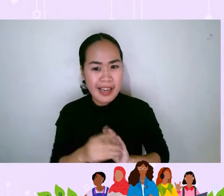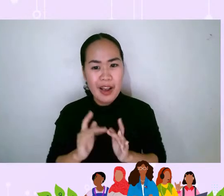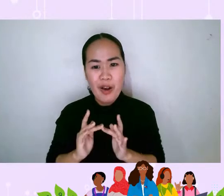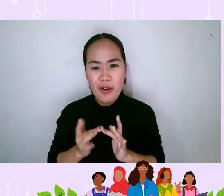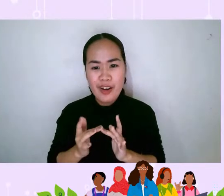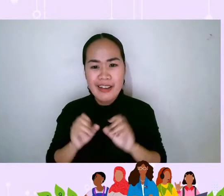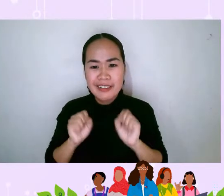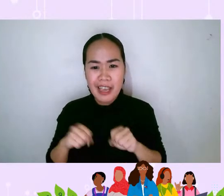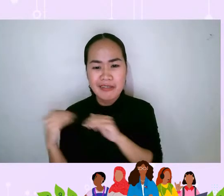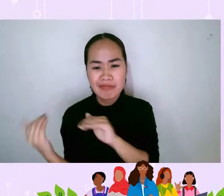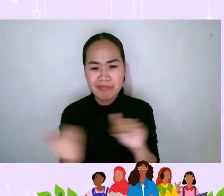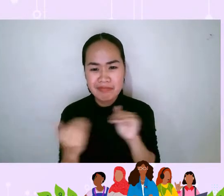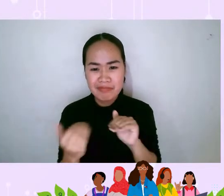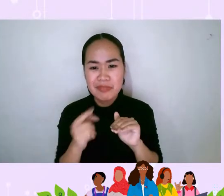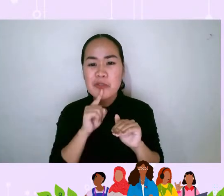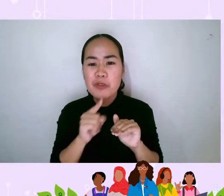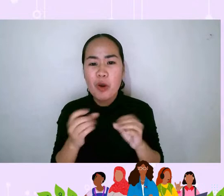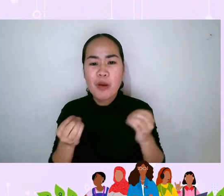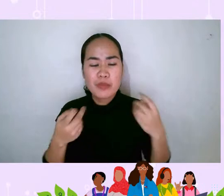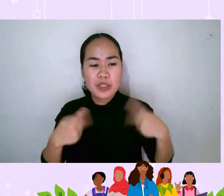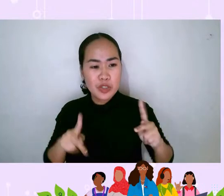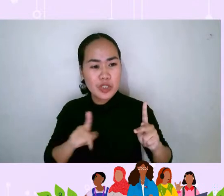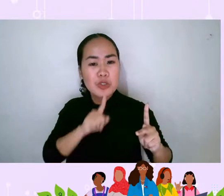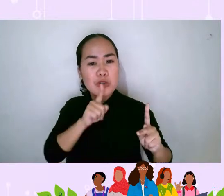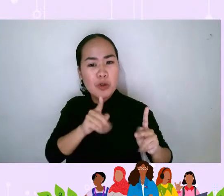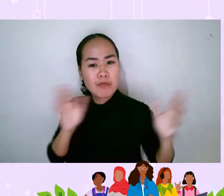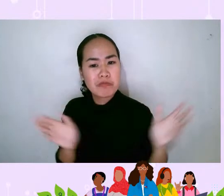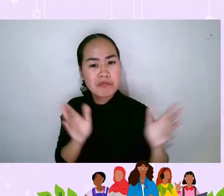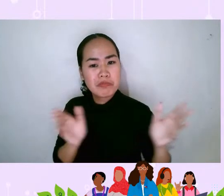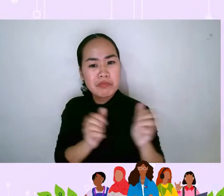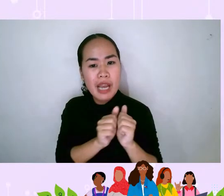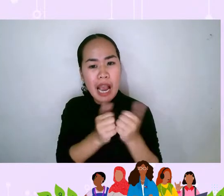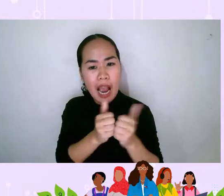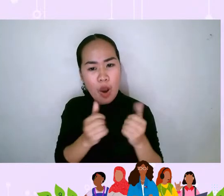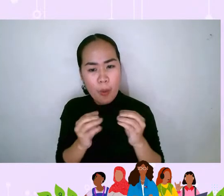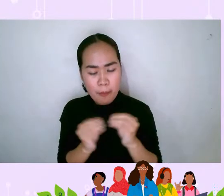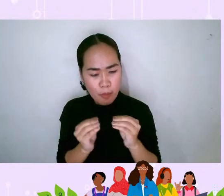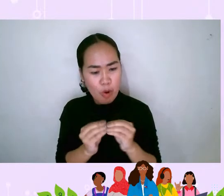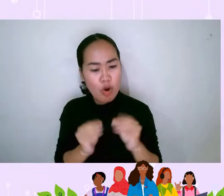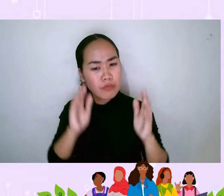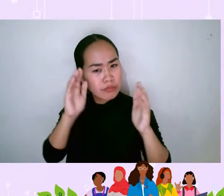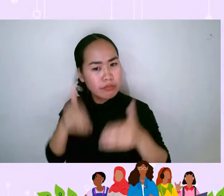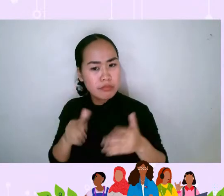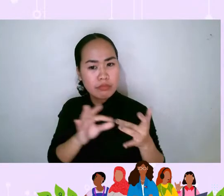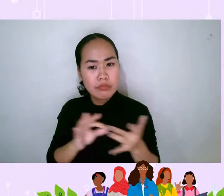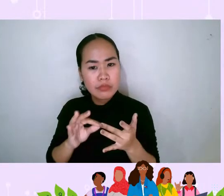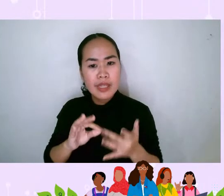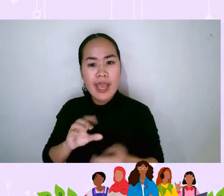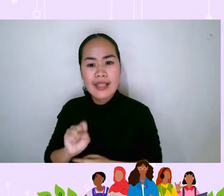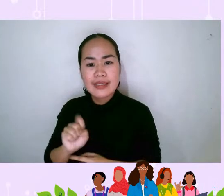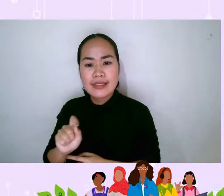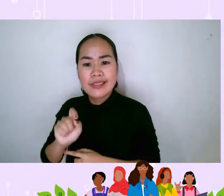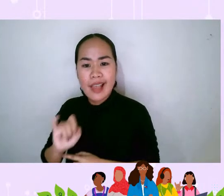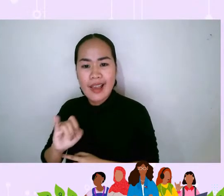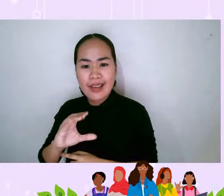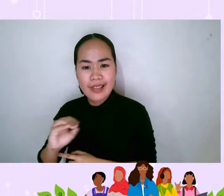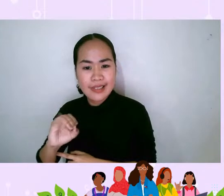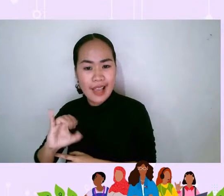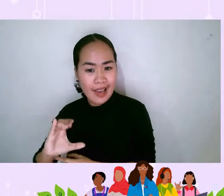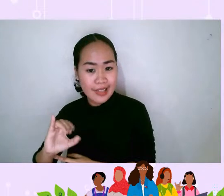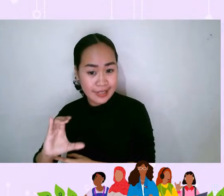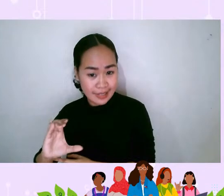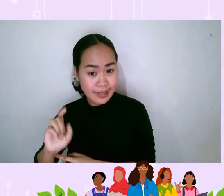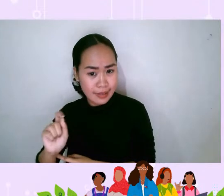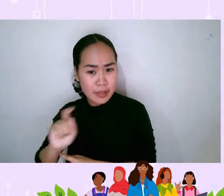also take this opportunity to call for strengthened efforts towards our targets under STI and ICT. Let us all work